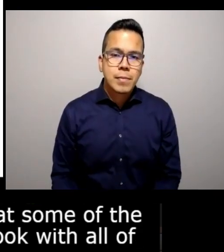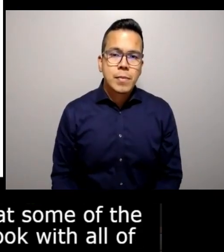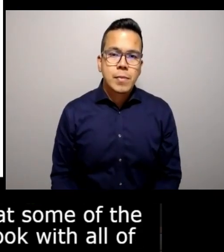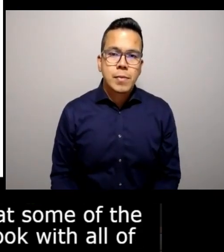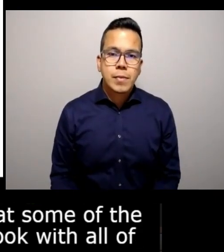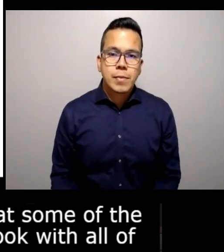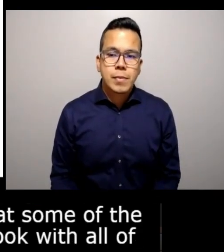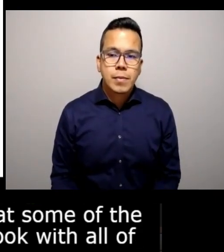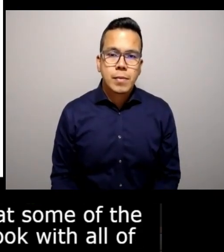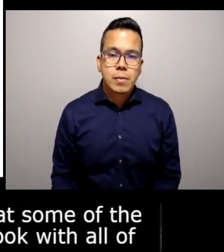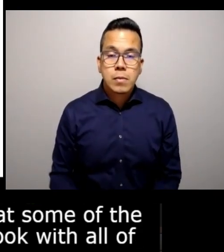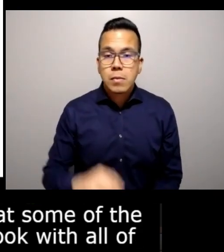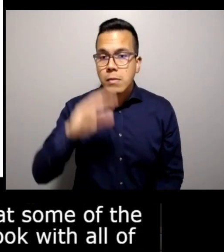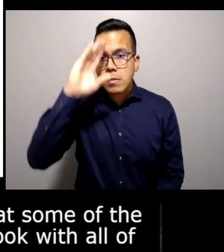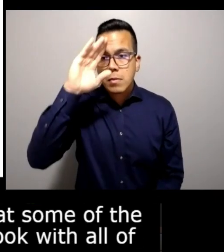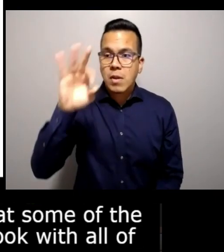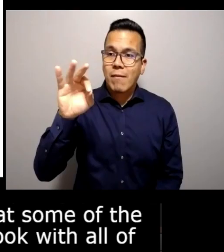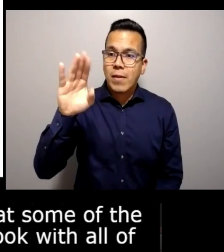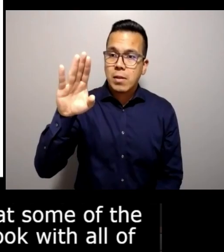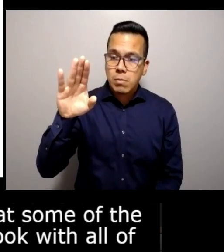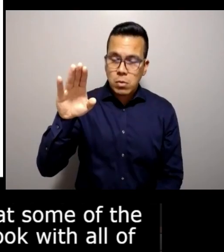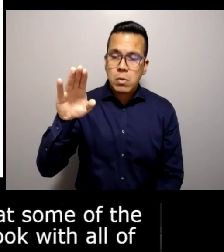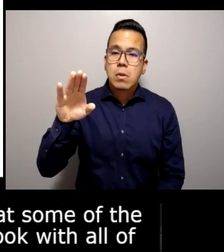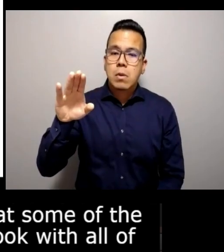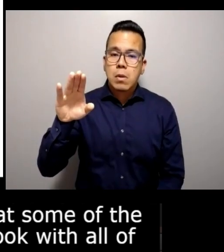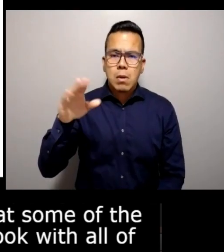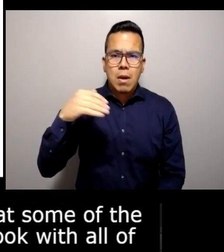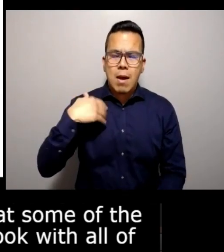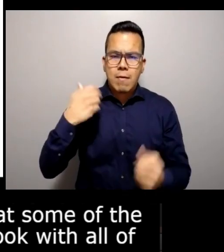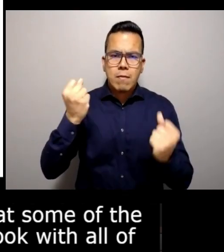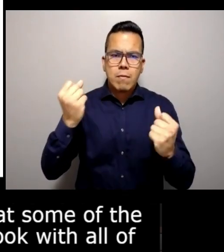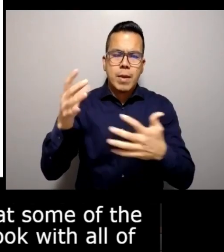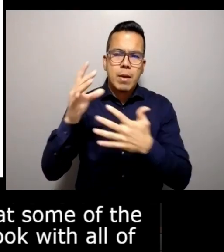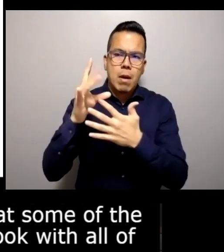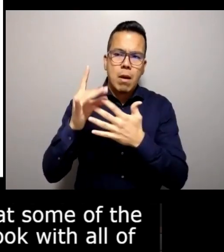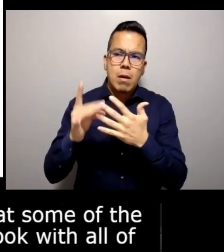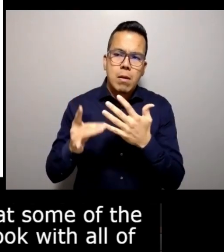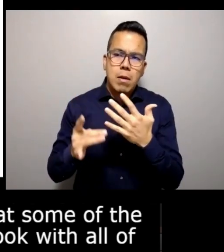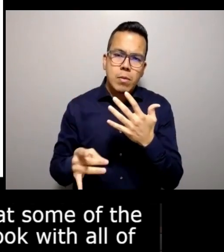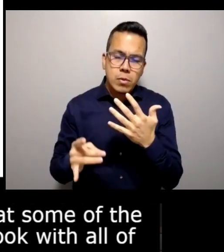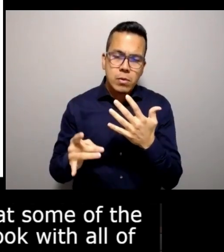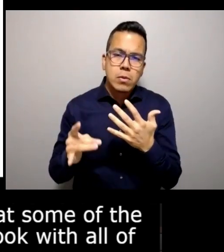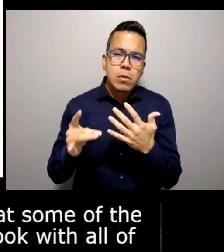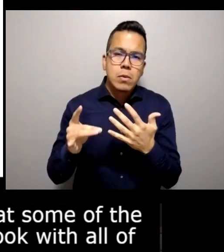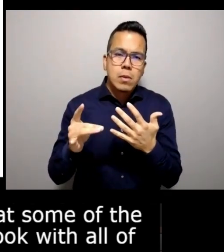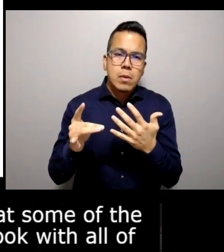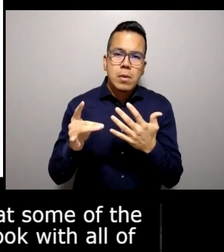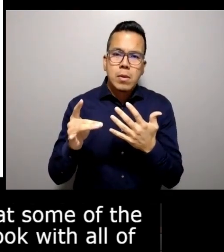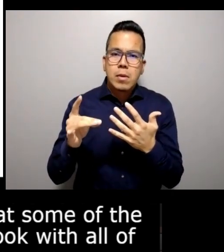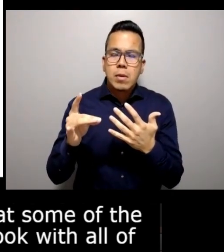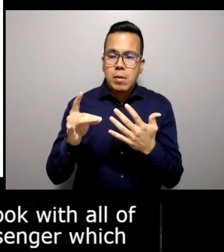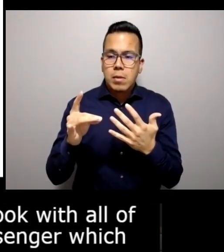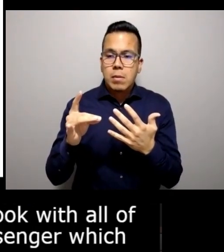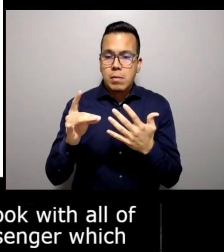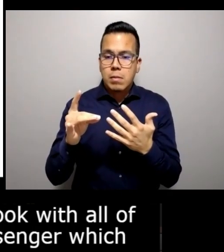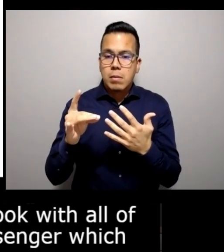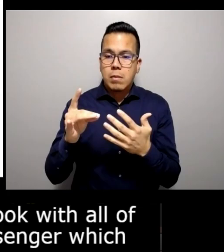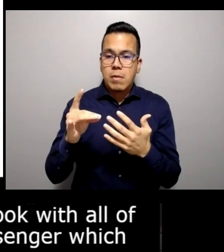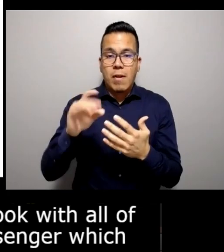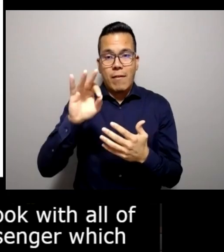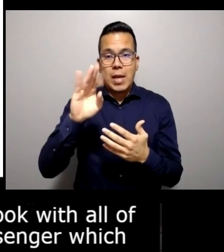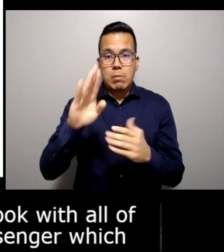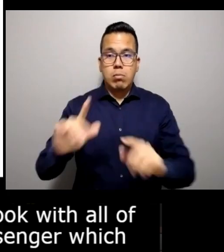that includes Facebook Messenger, which is a more of a chat